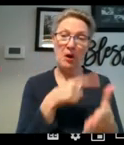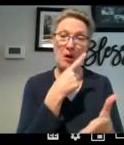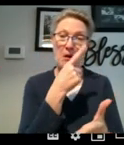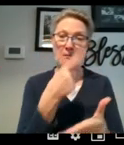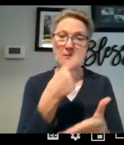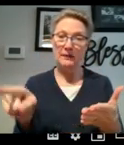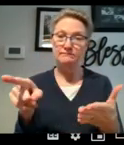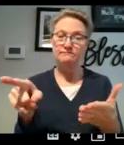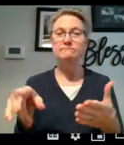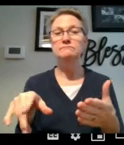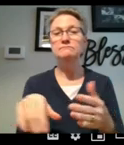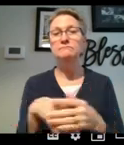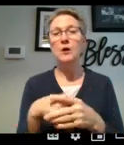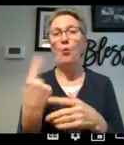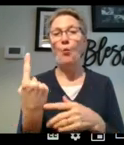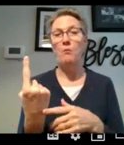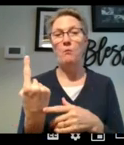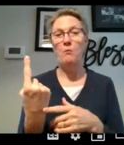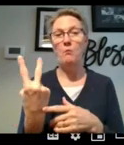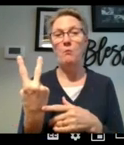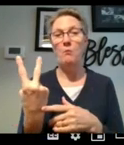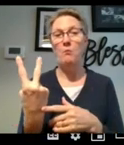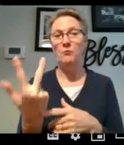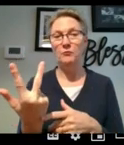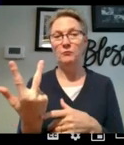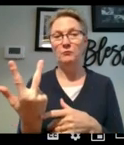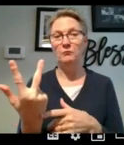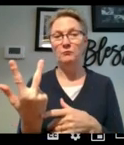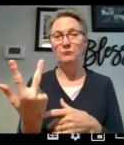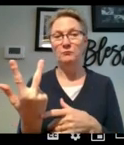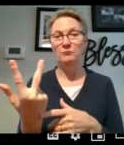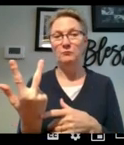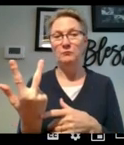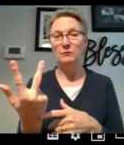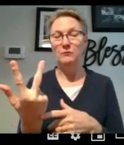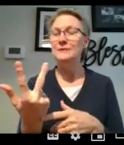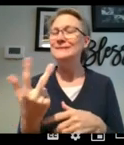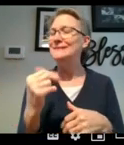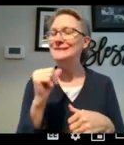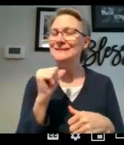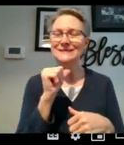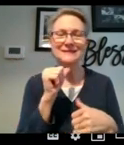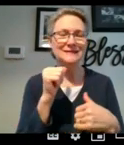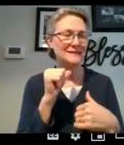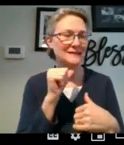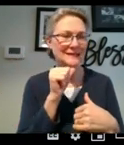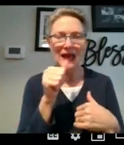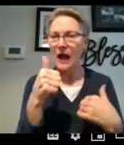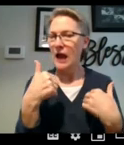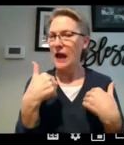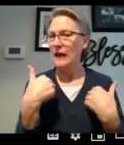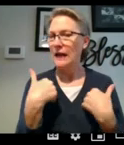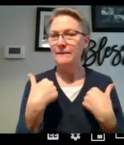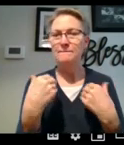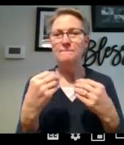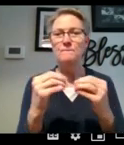it. 1, 2, 3. This also does not have more than 3